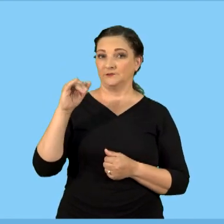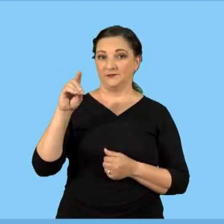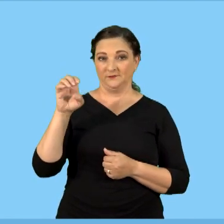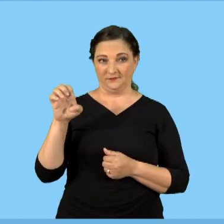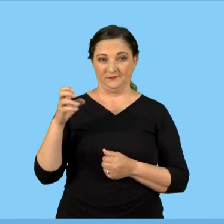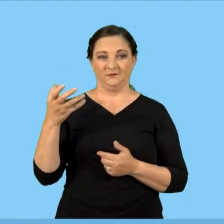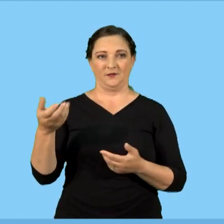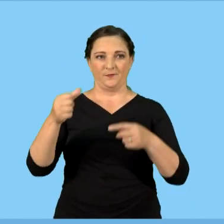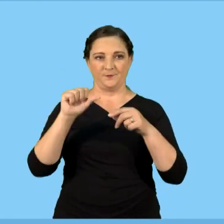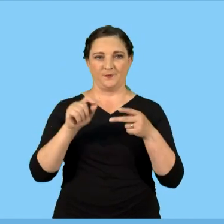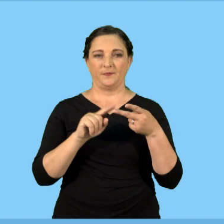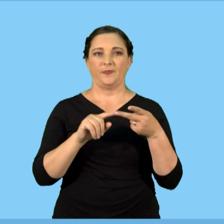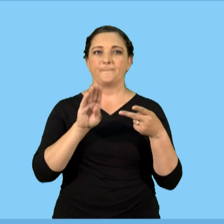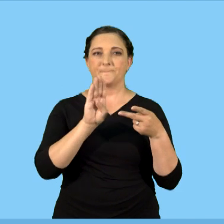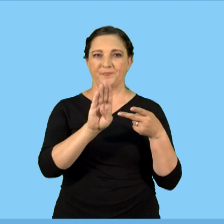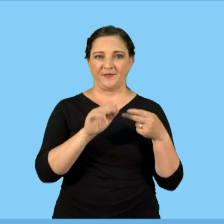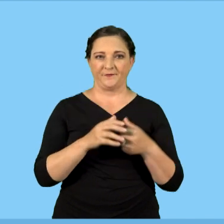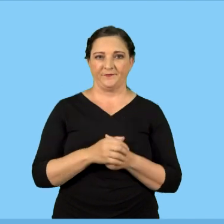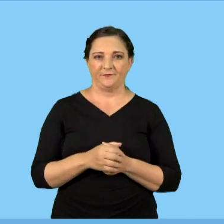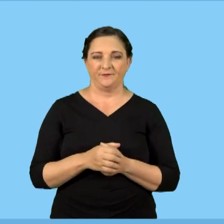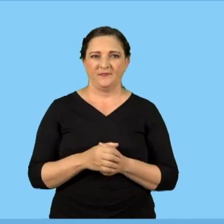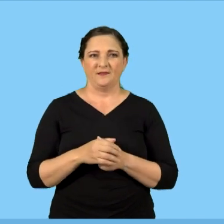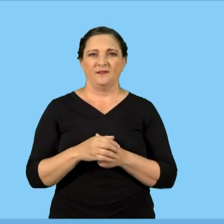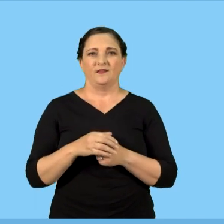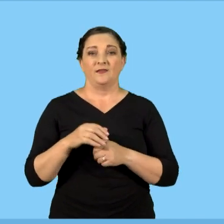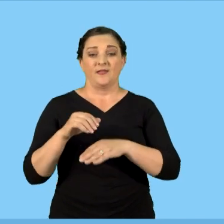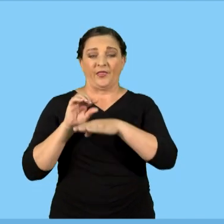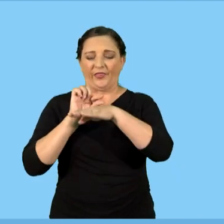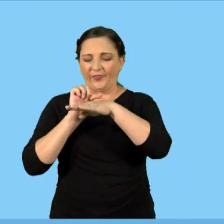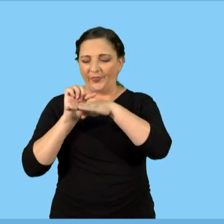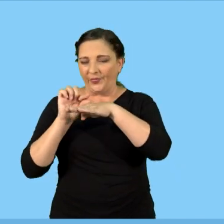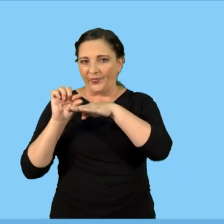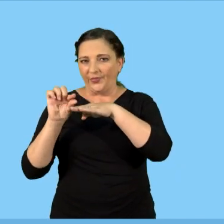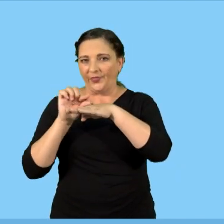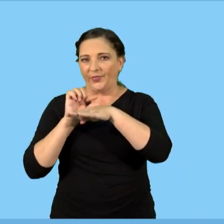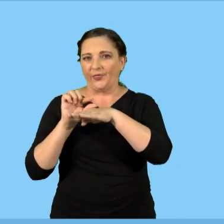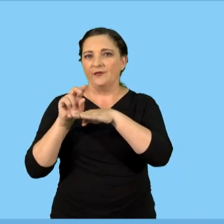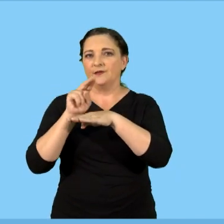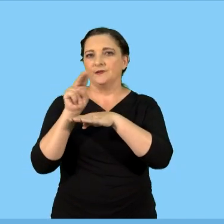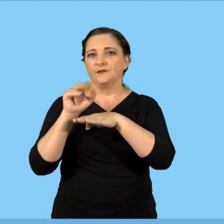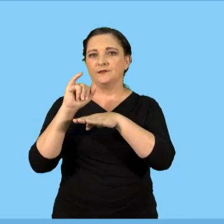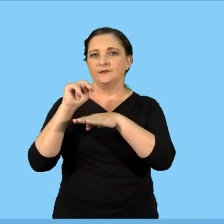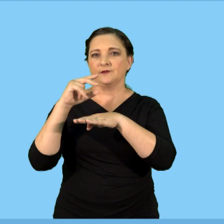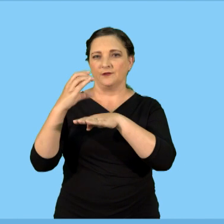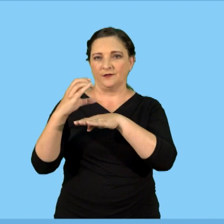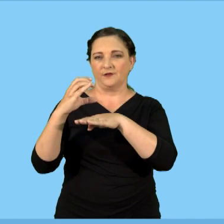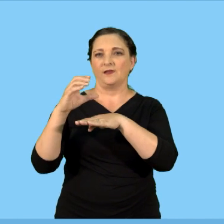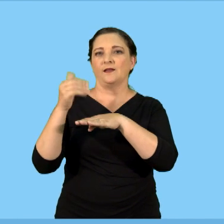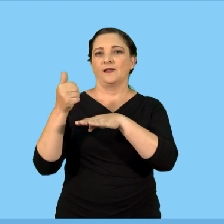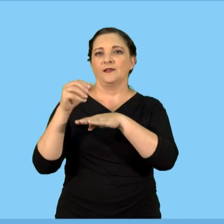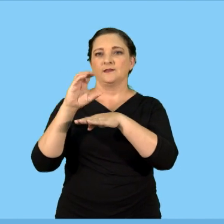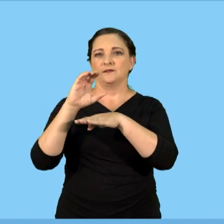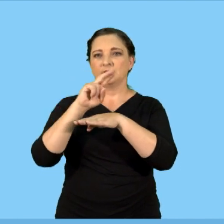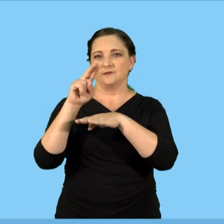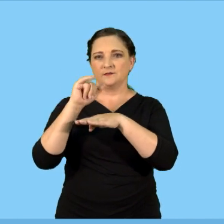oxide. Then question B. Metal that is covered by a thin layer of zinc and zinc oxide is called